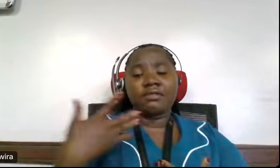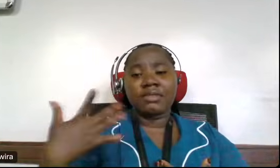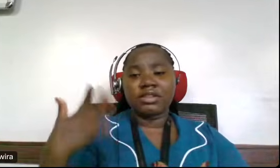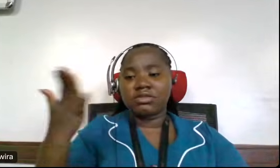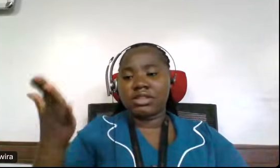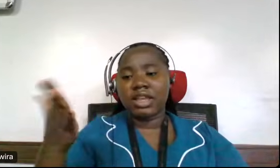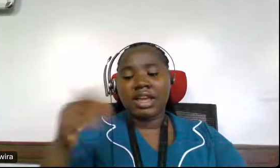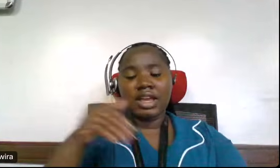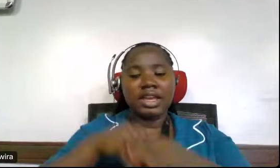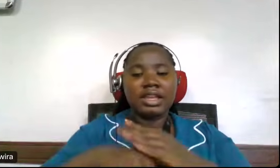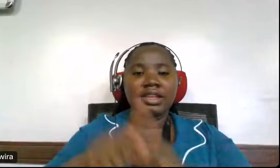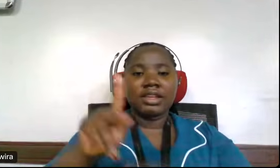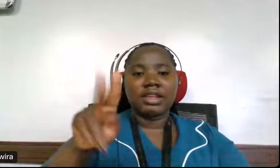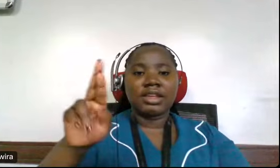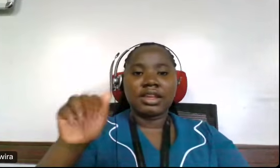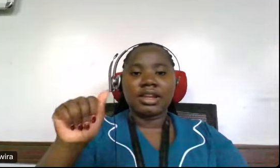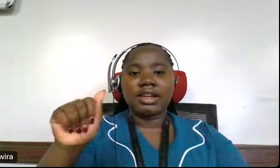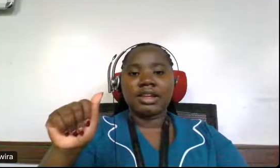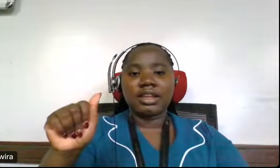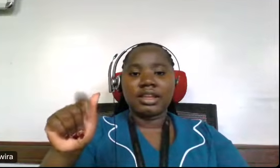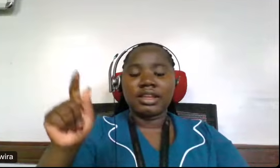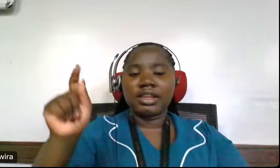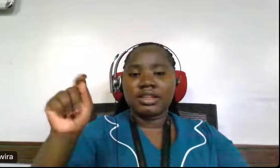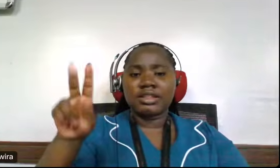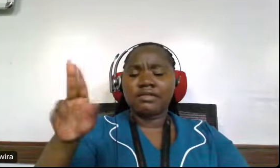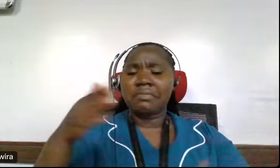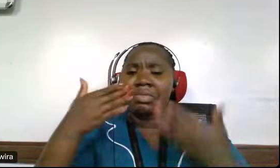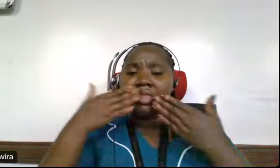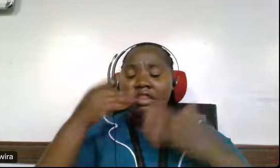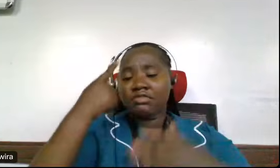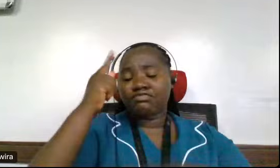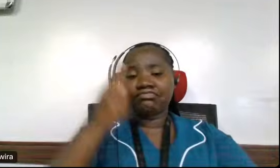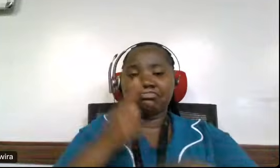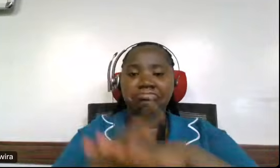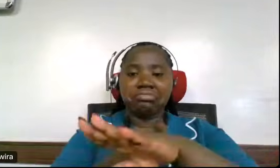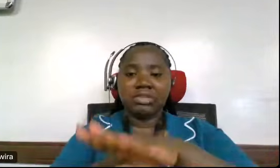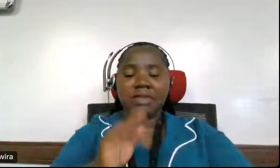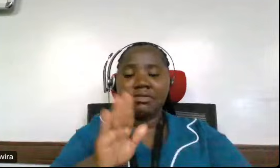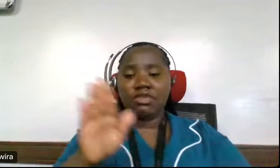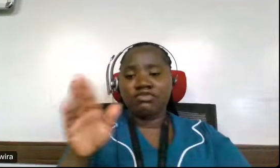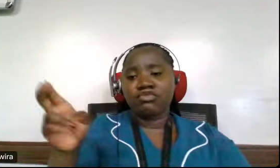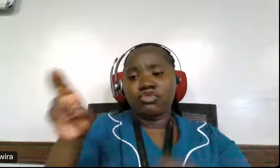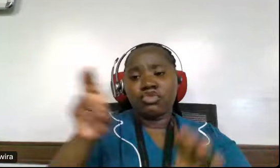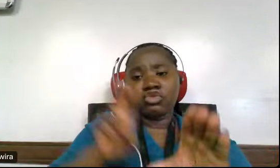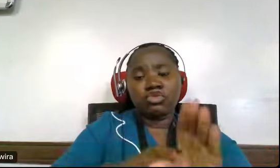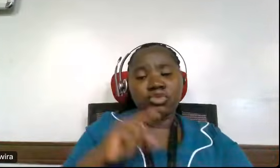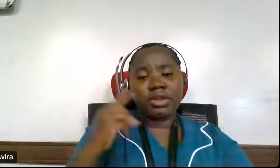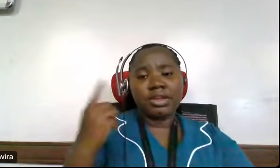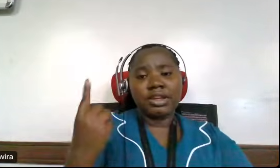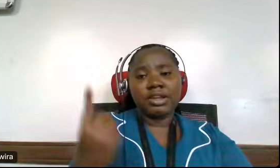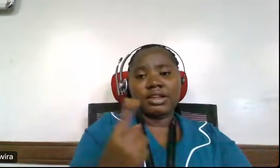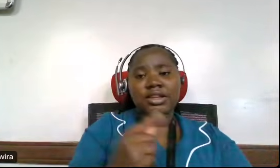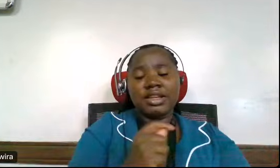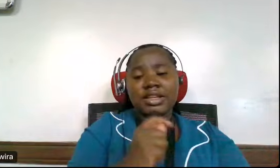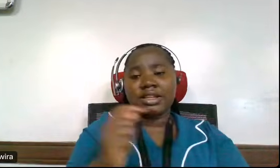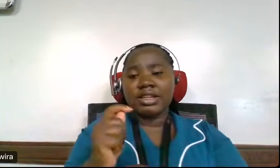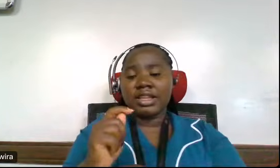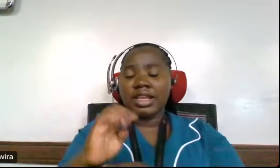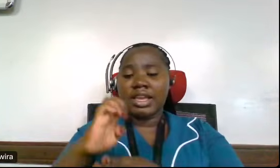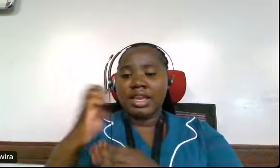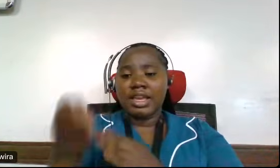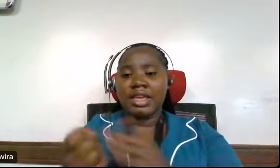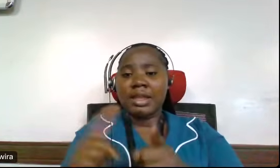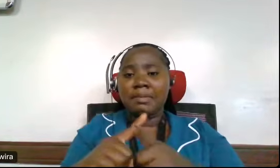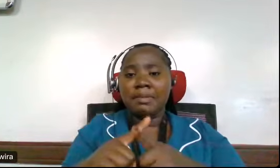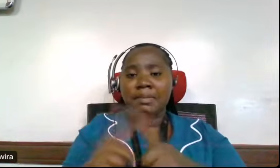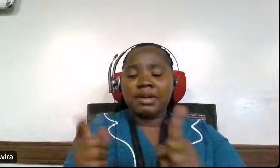TV. So thank you for availing your time early in the morning to join us. The training has come to an end, but we'll keep